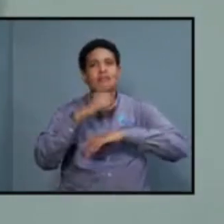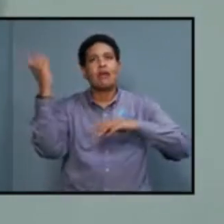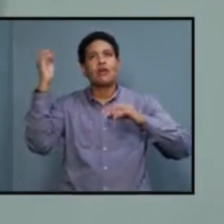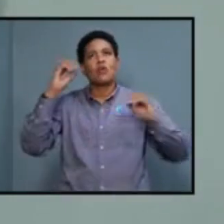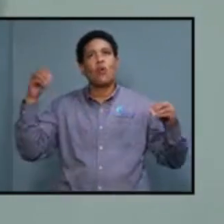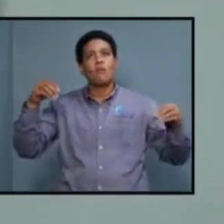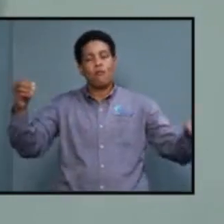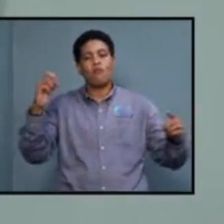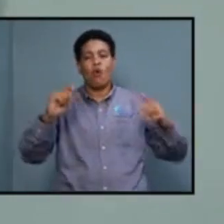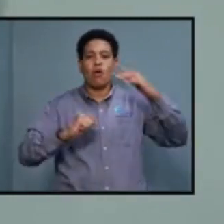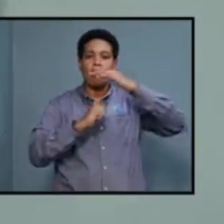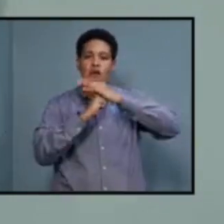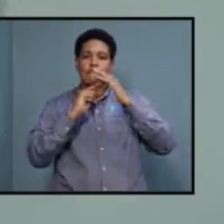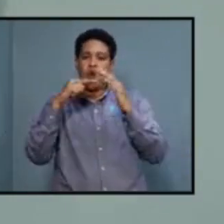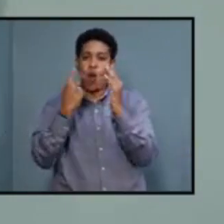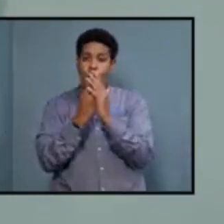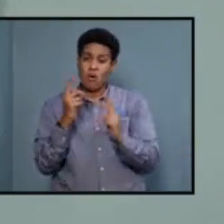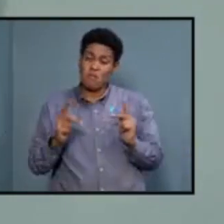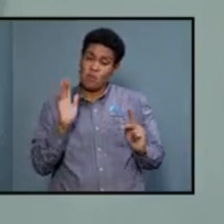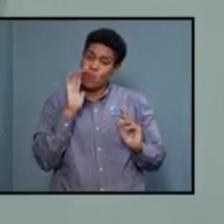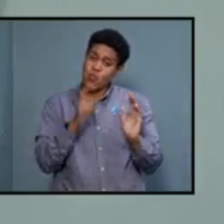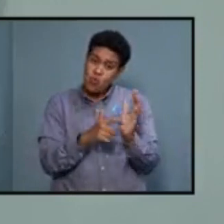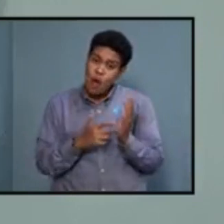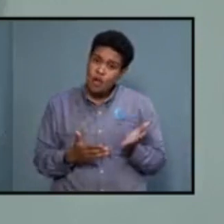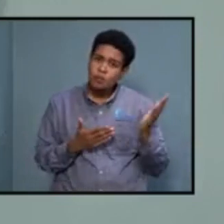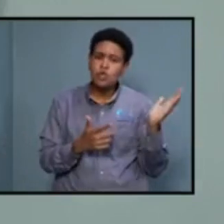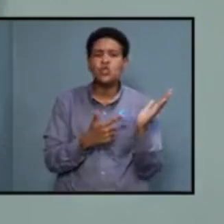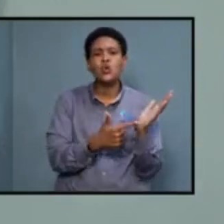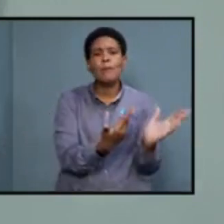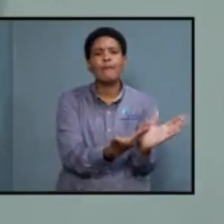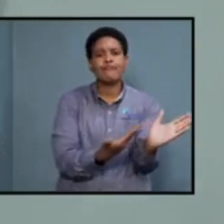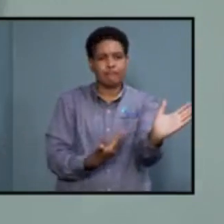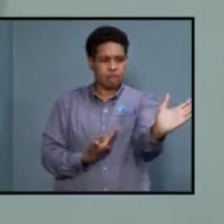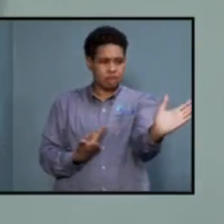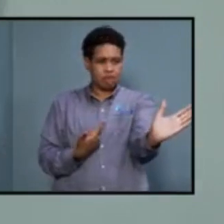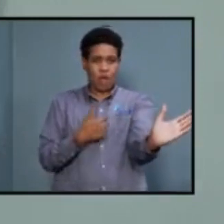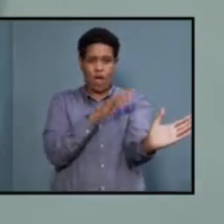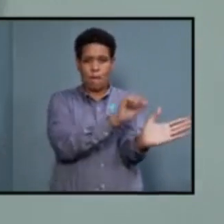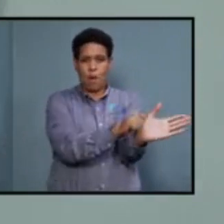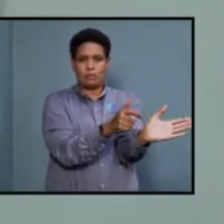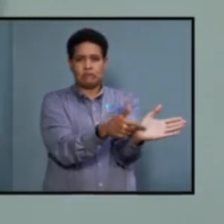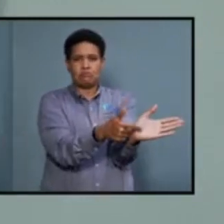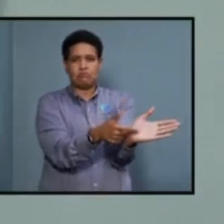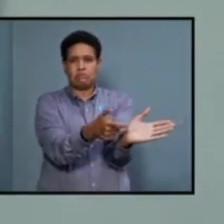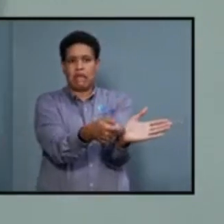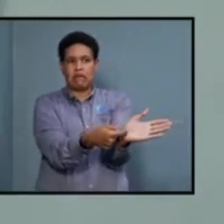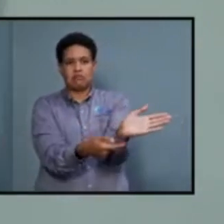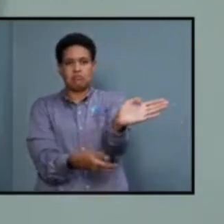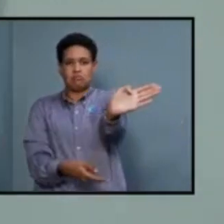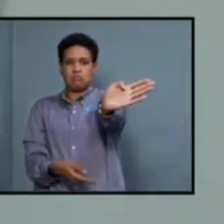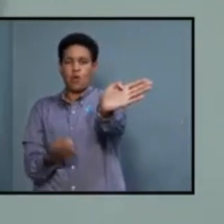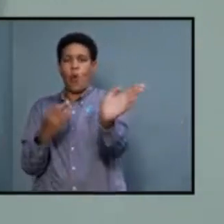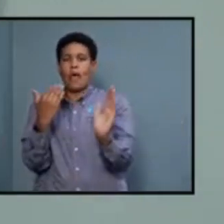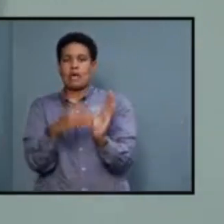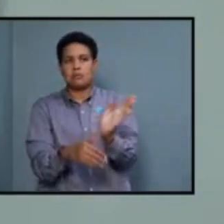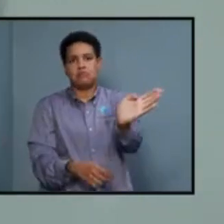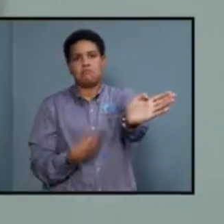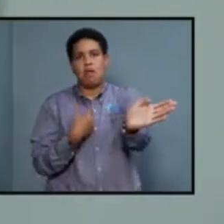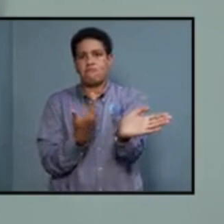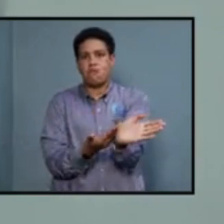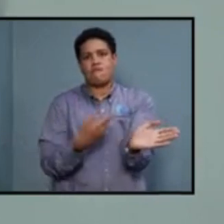hours persons will be required to present evidence of the appointment they can show their text message if they get one or the email